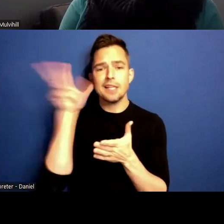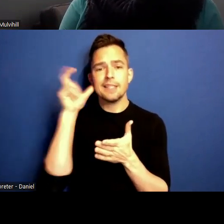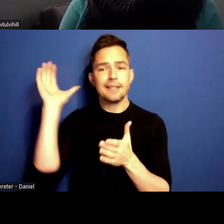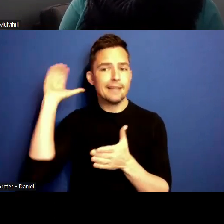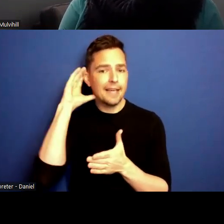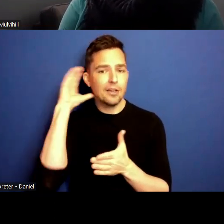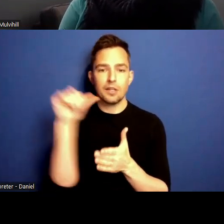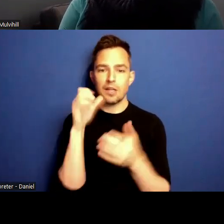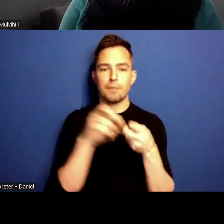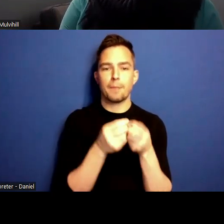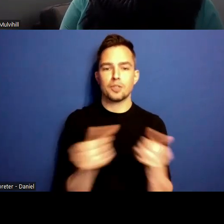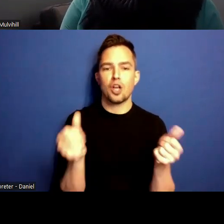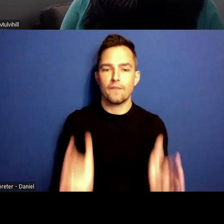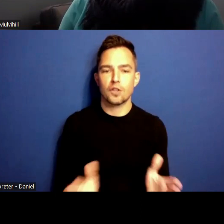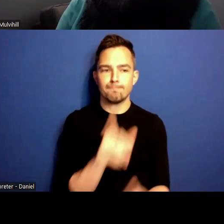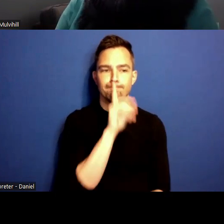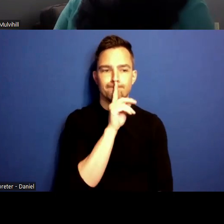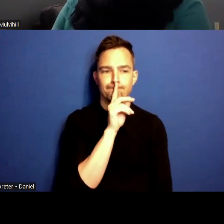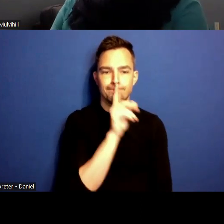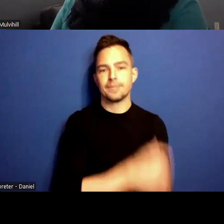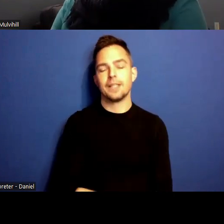a problem solver.